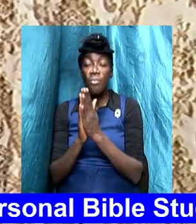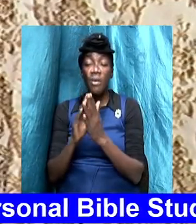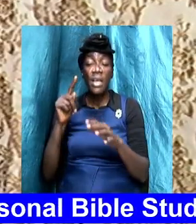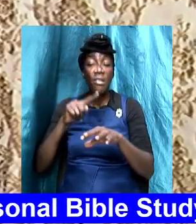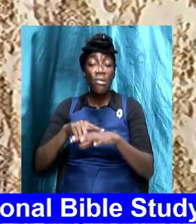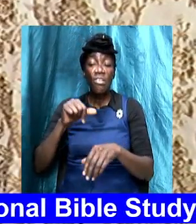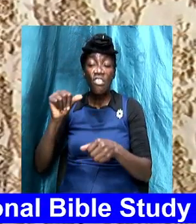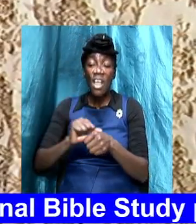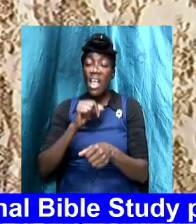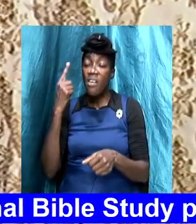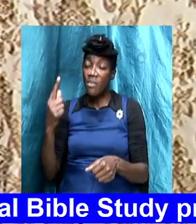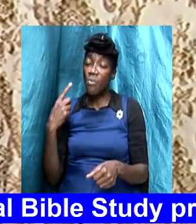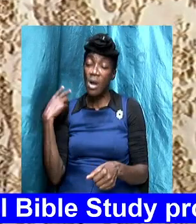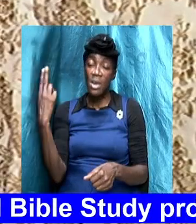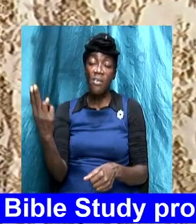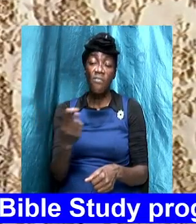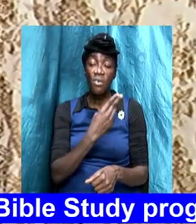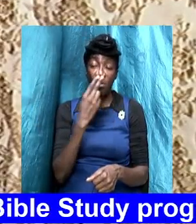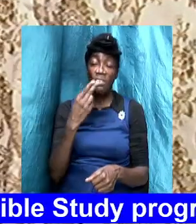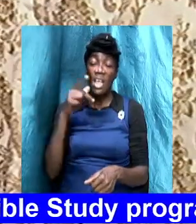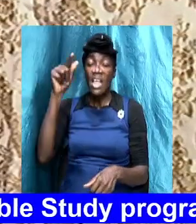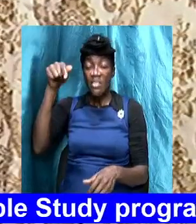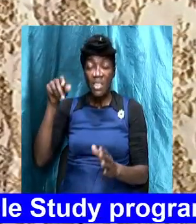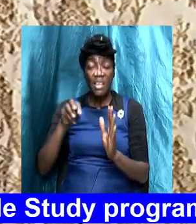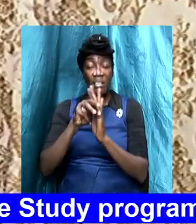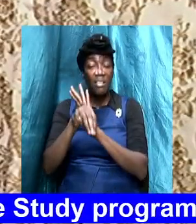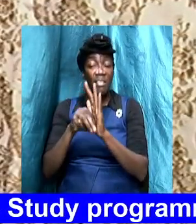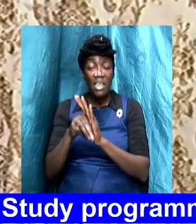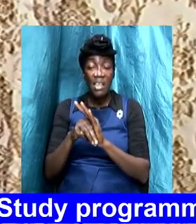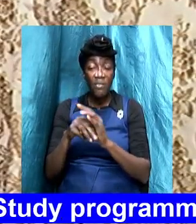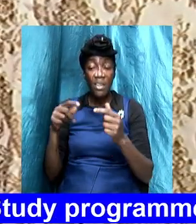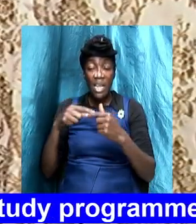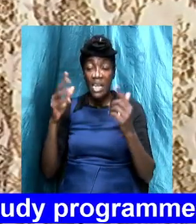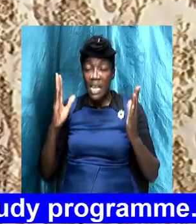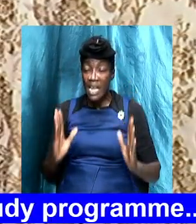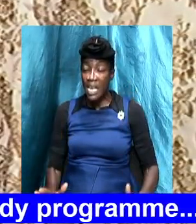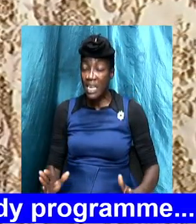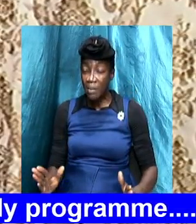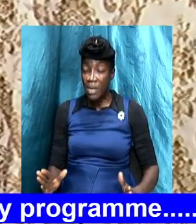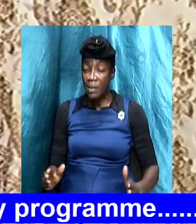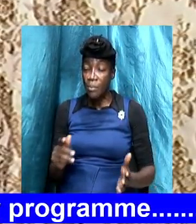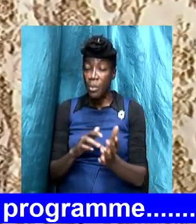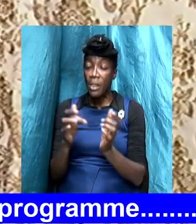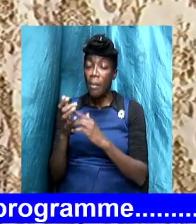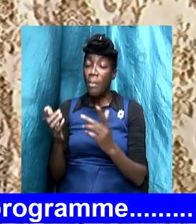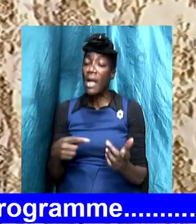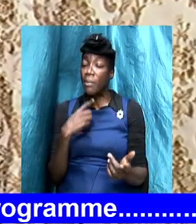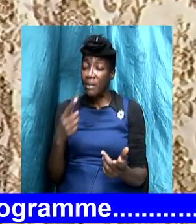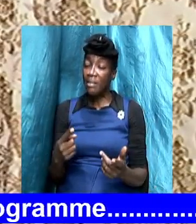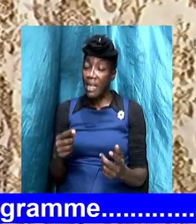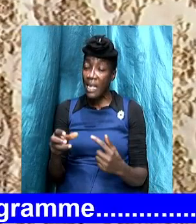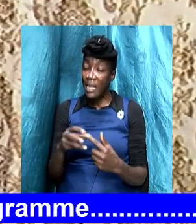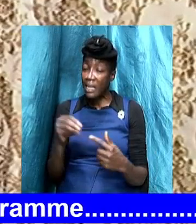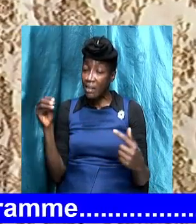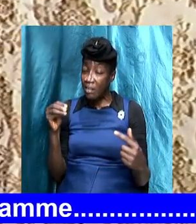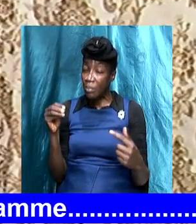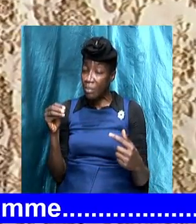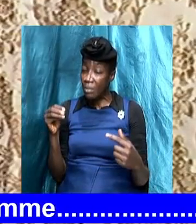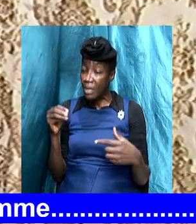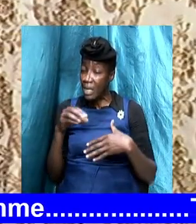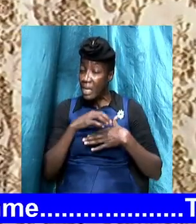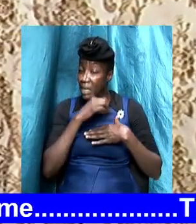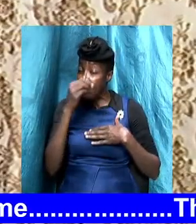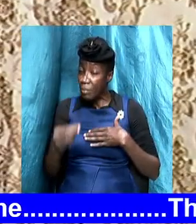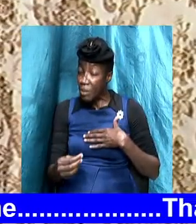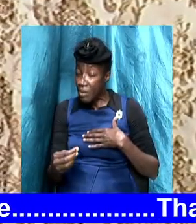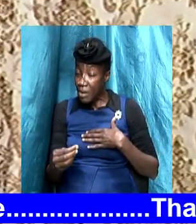in this season, oh God, where the enemy, hallelujah, the Bible says in Timothy, oh God, that the Spirit speaks expressly that in the